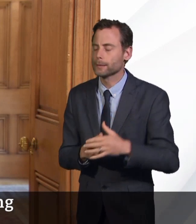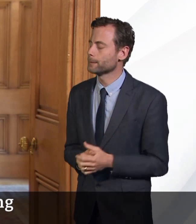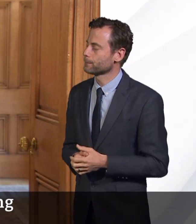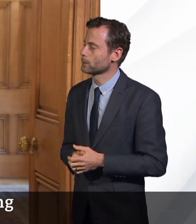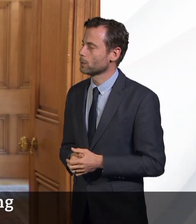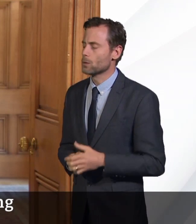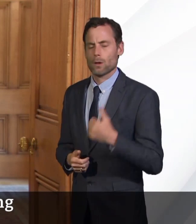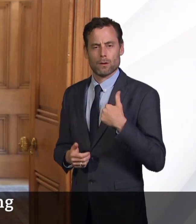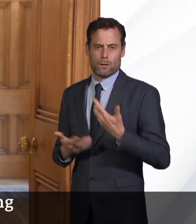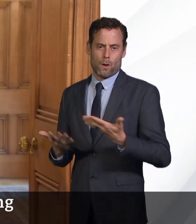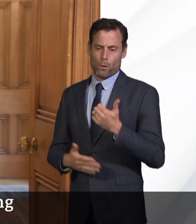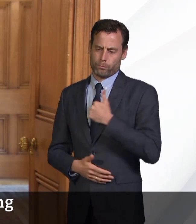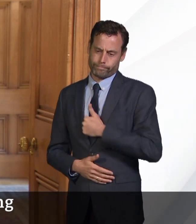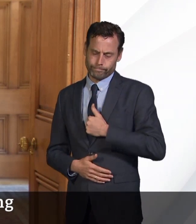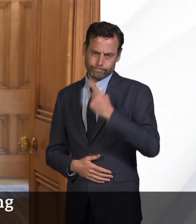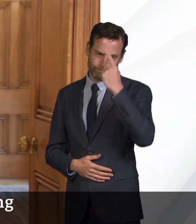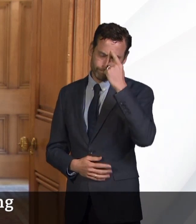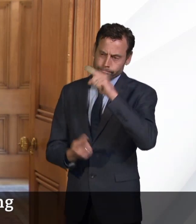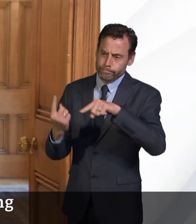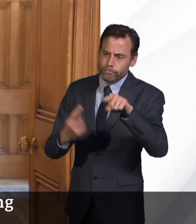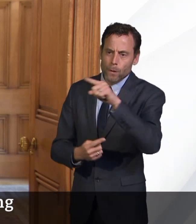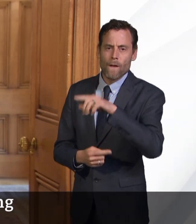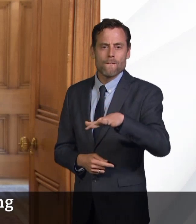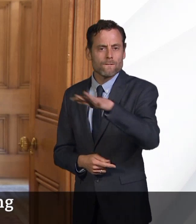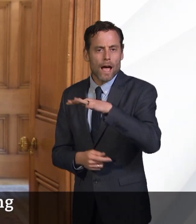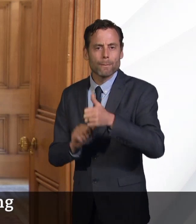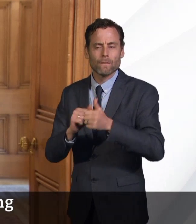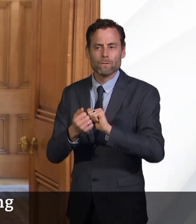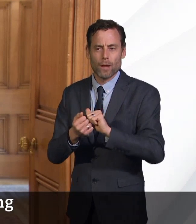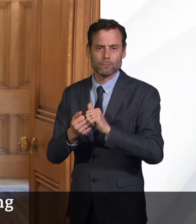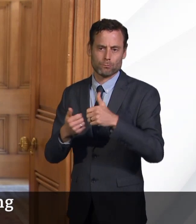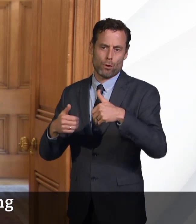the families and friends of these victims.